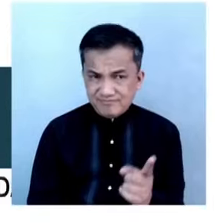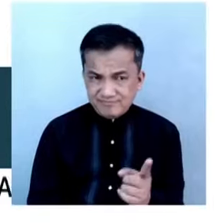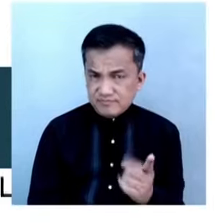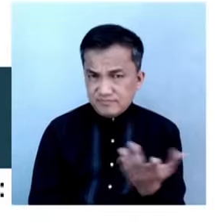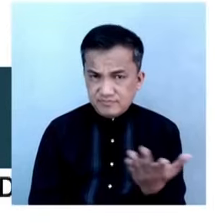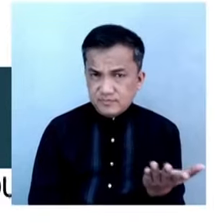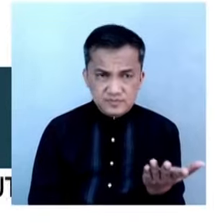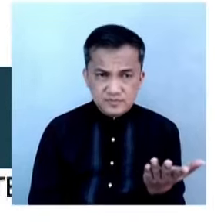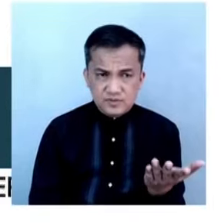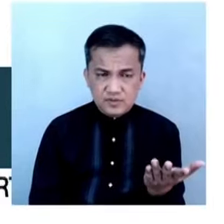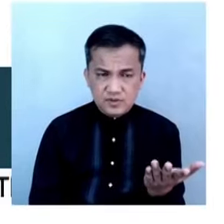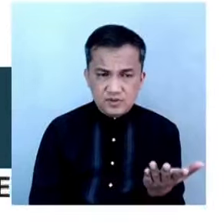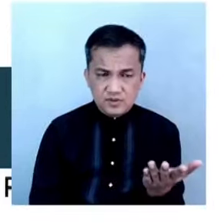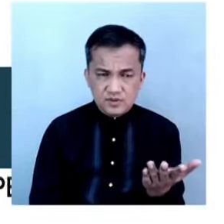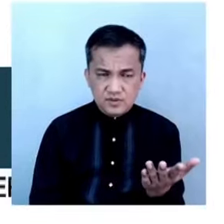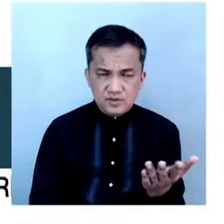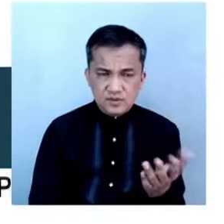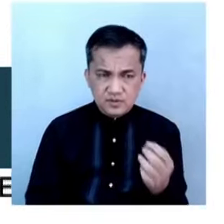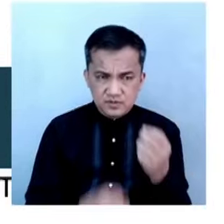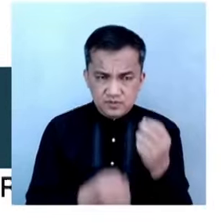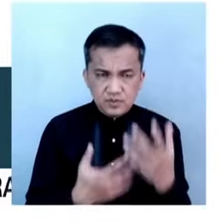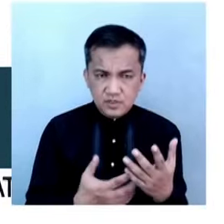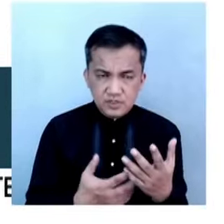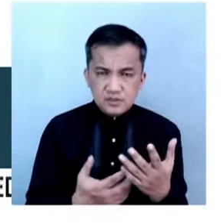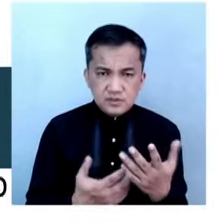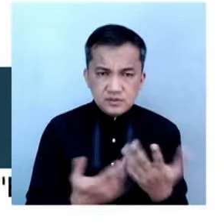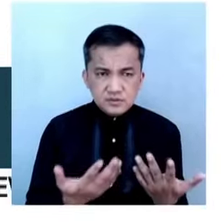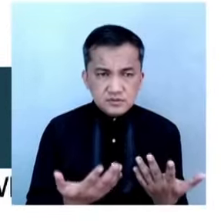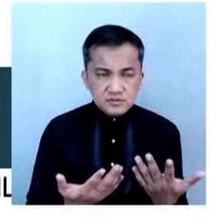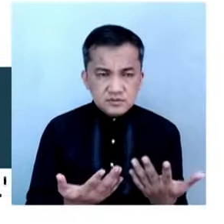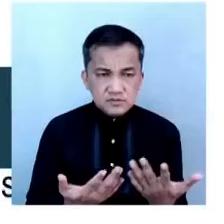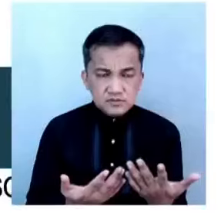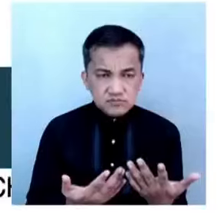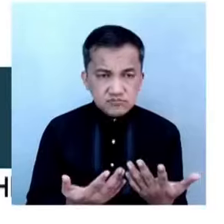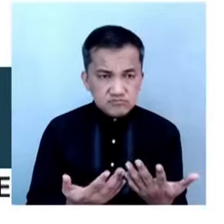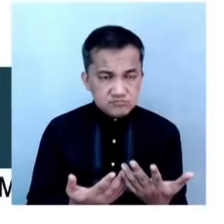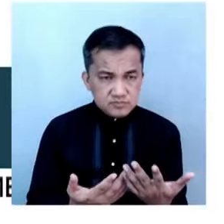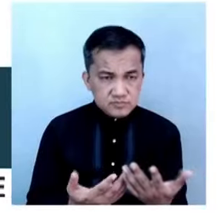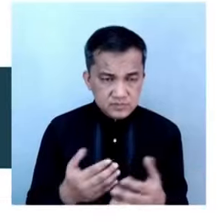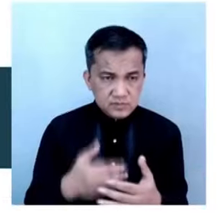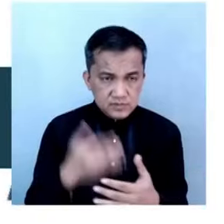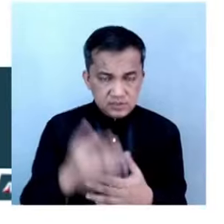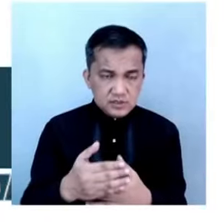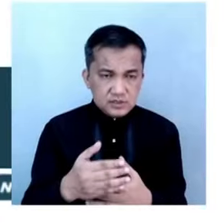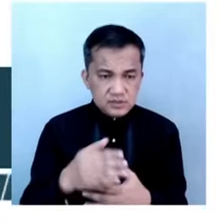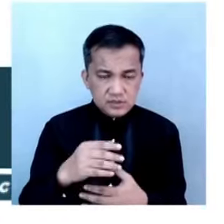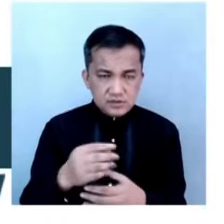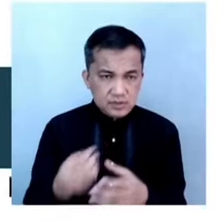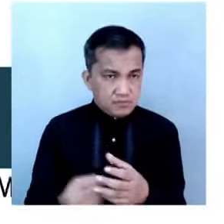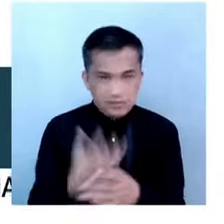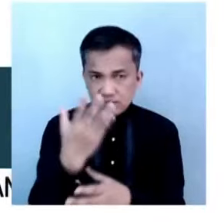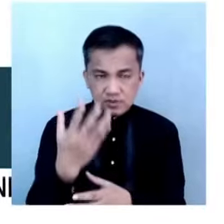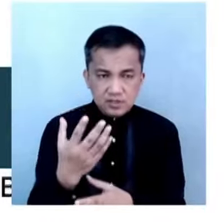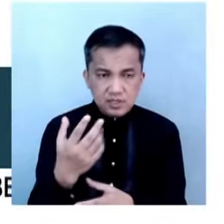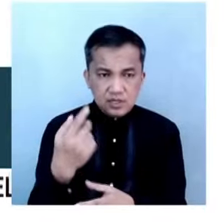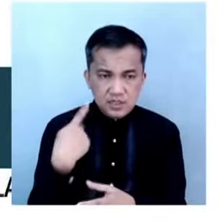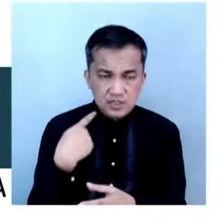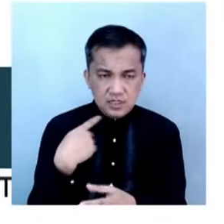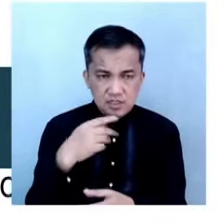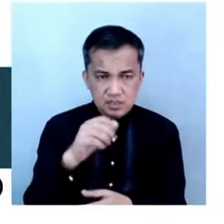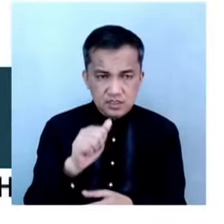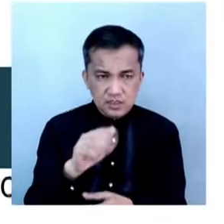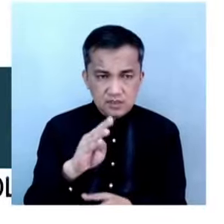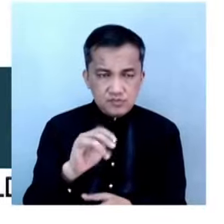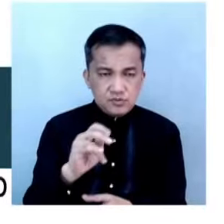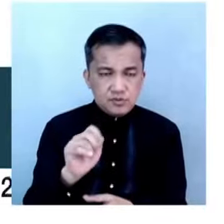po yung information na nakukuha niyo po ngayon? Is there going to be another phreatic eruption? Do you detect any abnormal activities